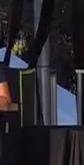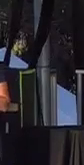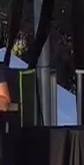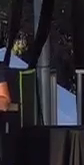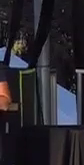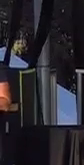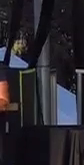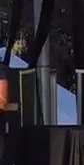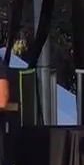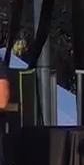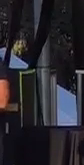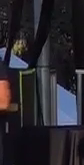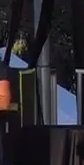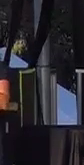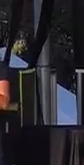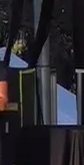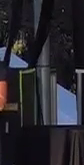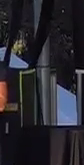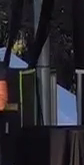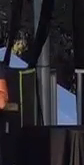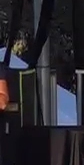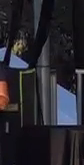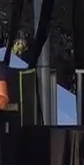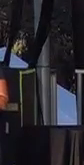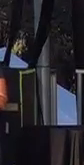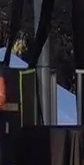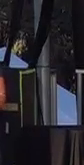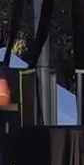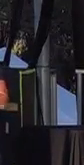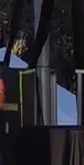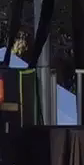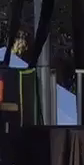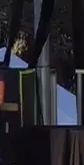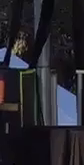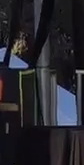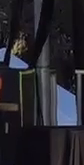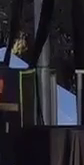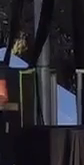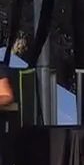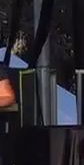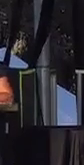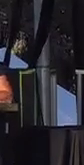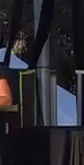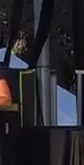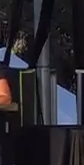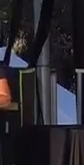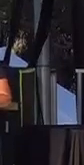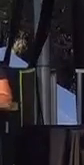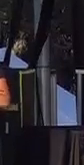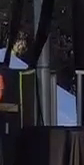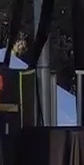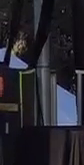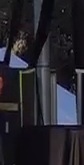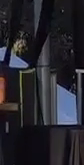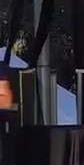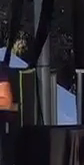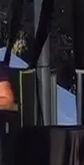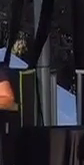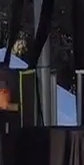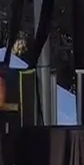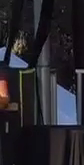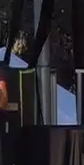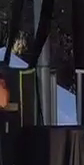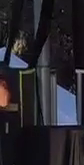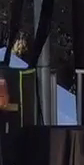Our military's ability to move forward should give us all confidence as a country, that though our struggle